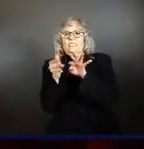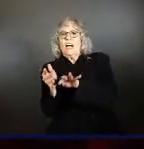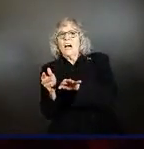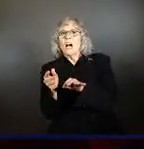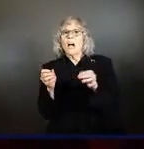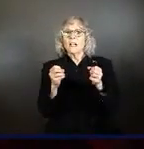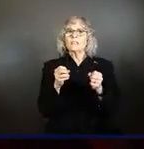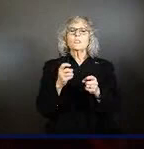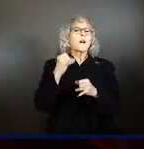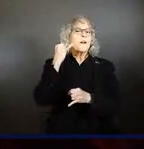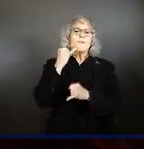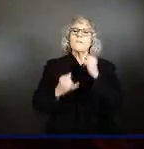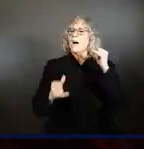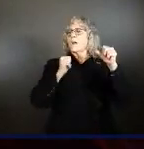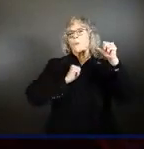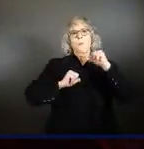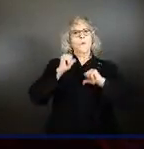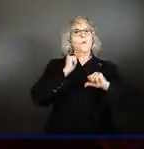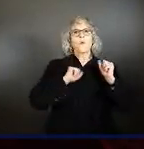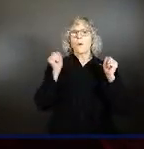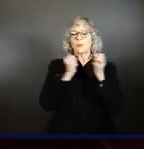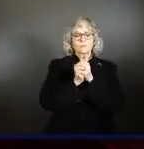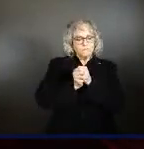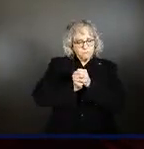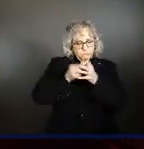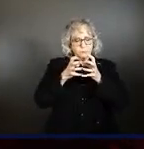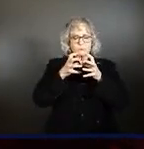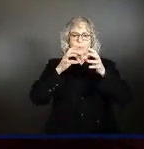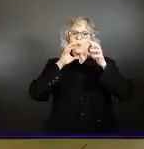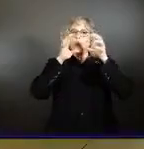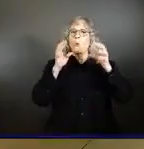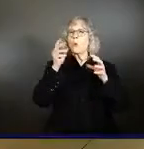dust for thousands of years in all directions.